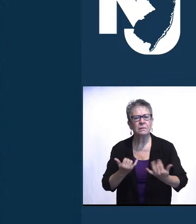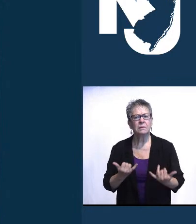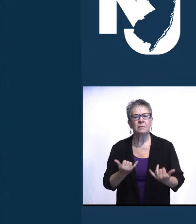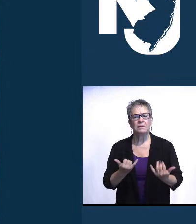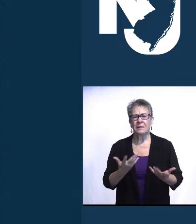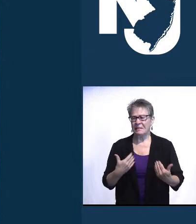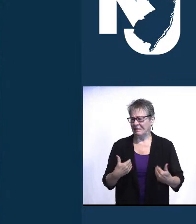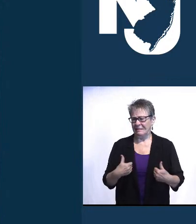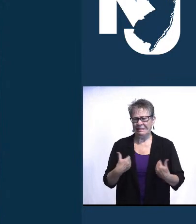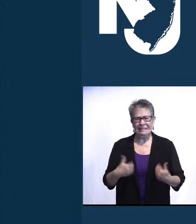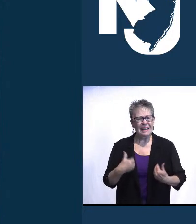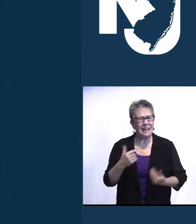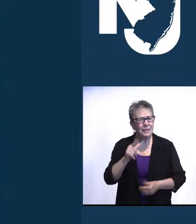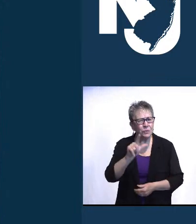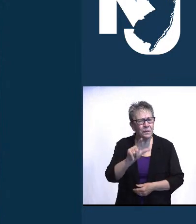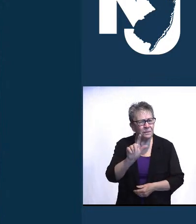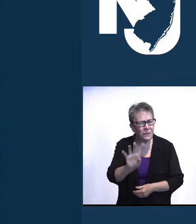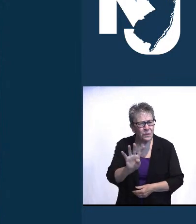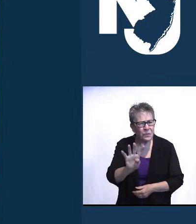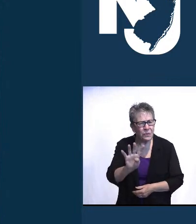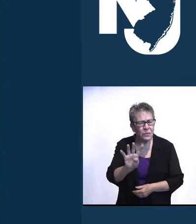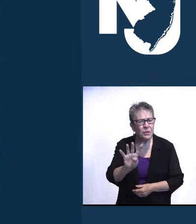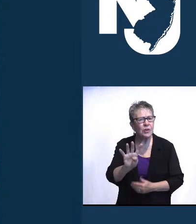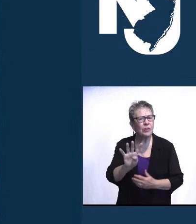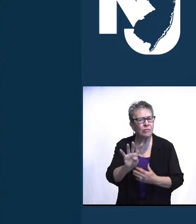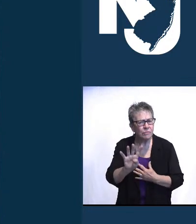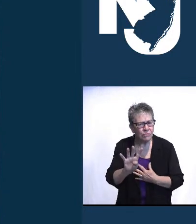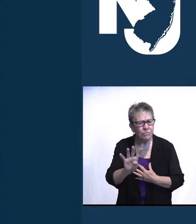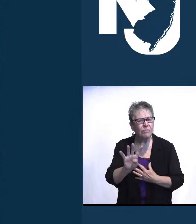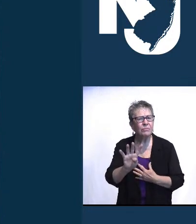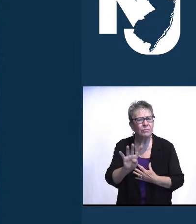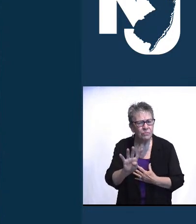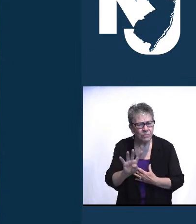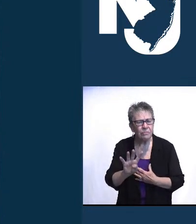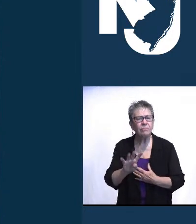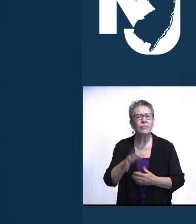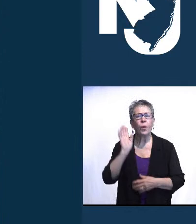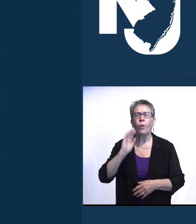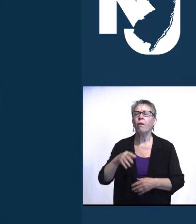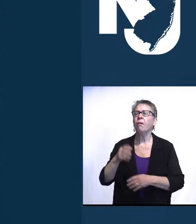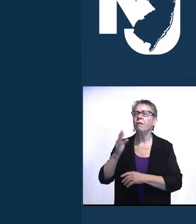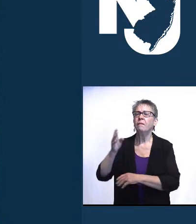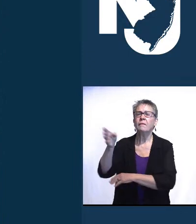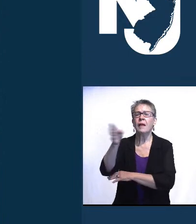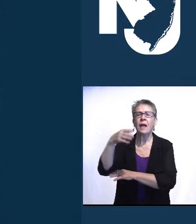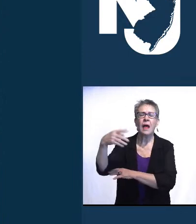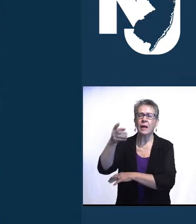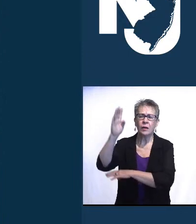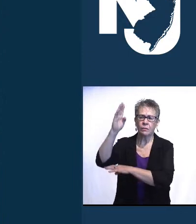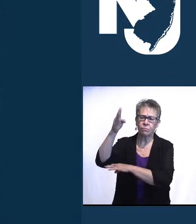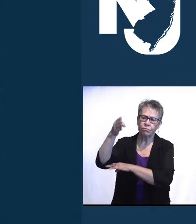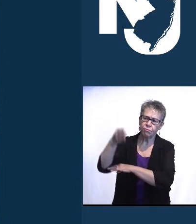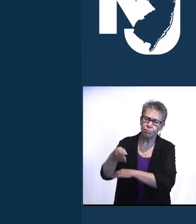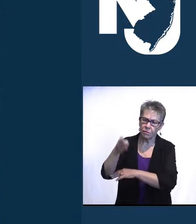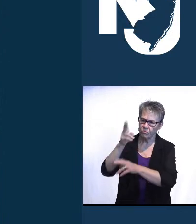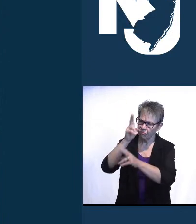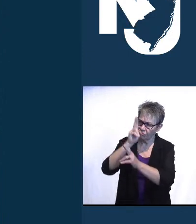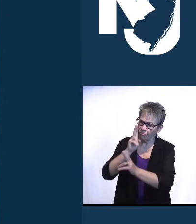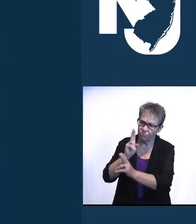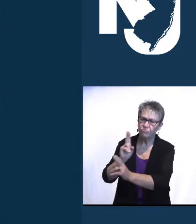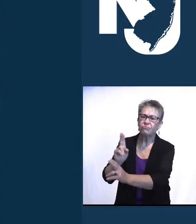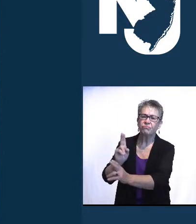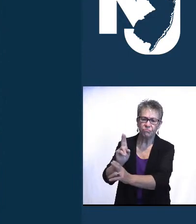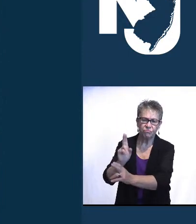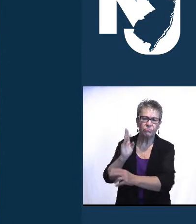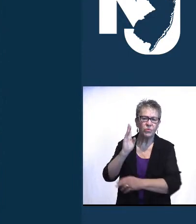all state flags to be lowered in his honor and memory. More on that when we have a better sense of the way